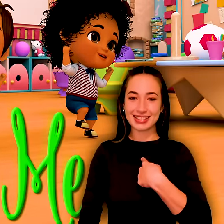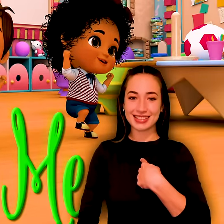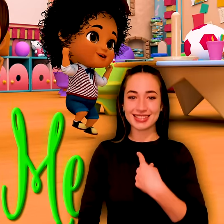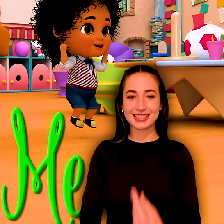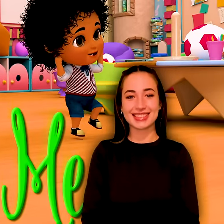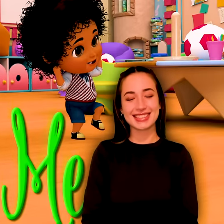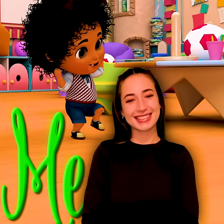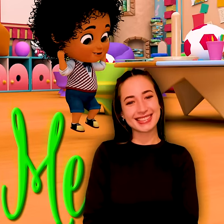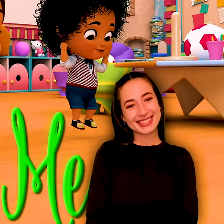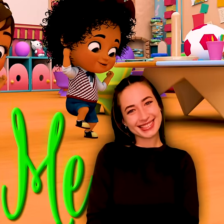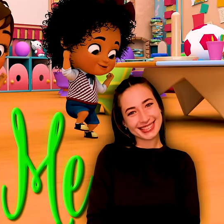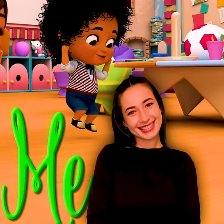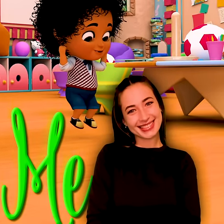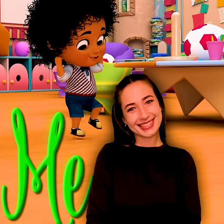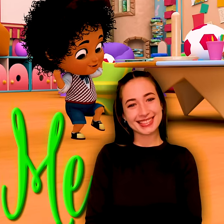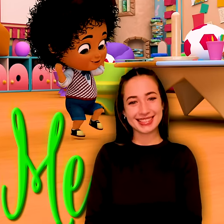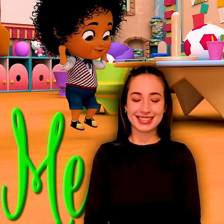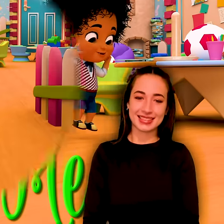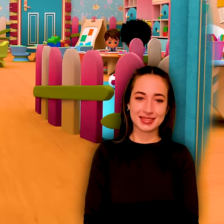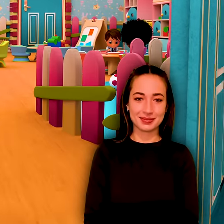dance with me